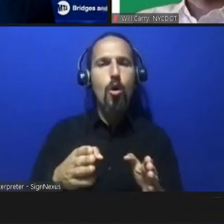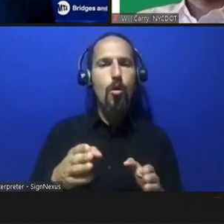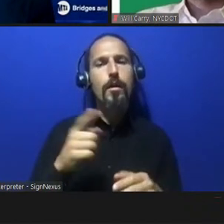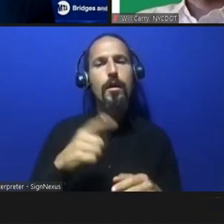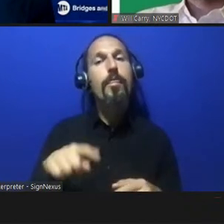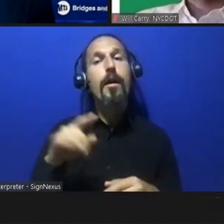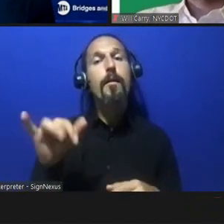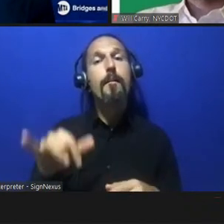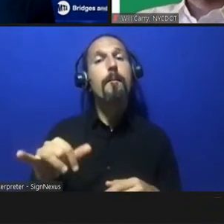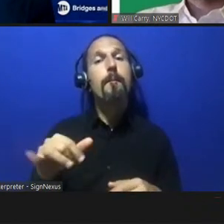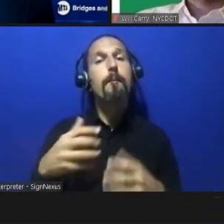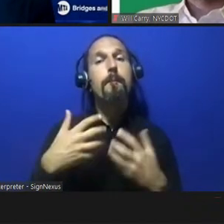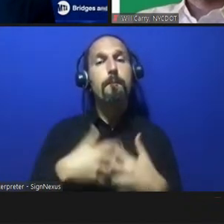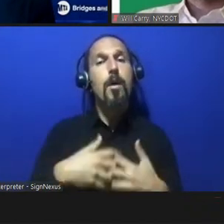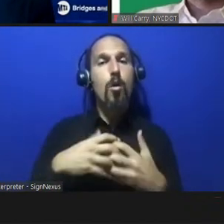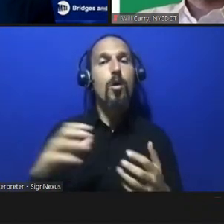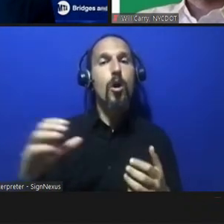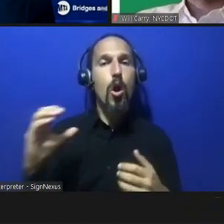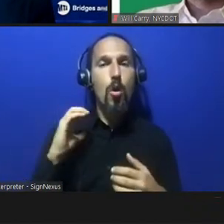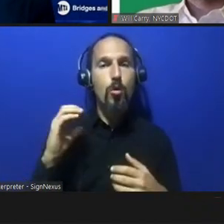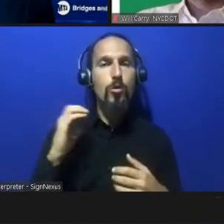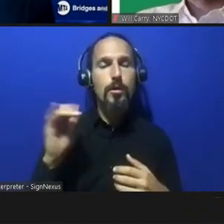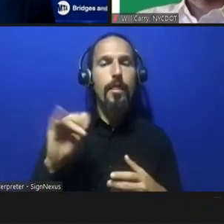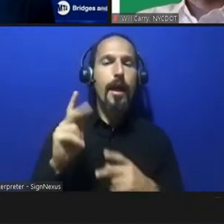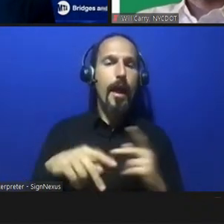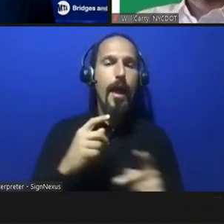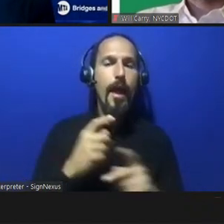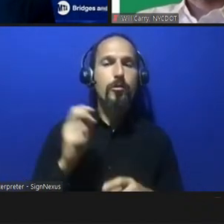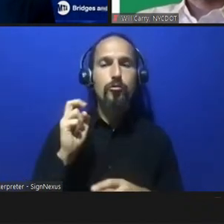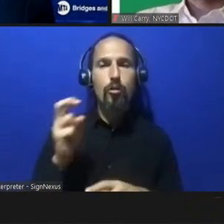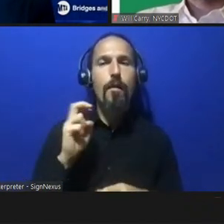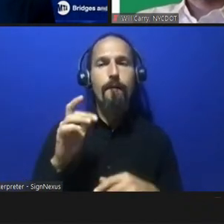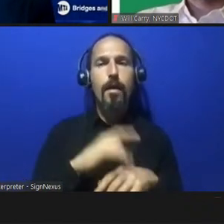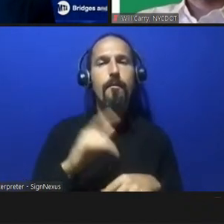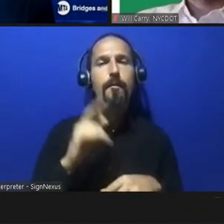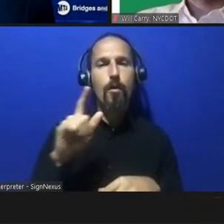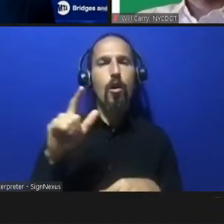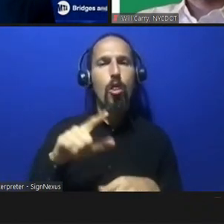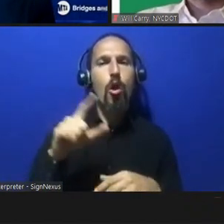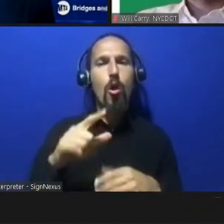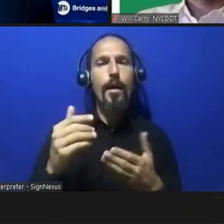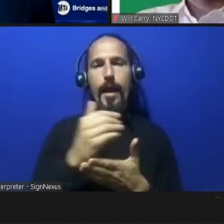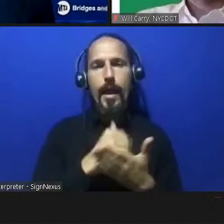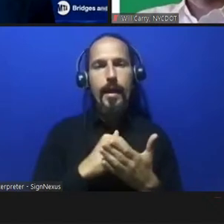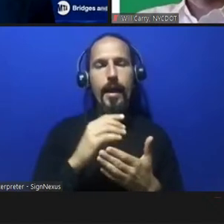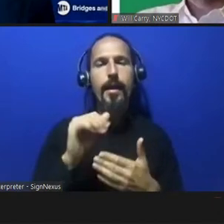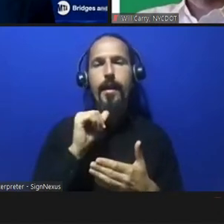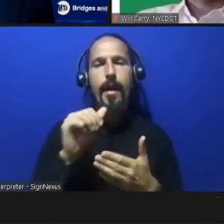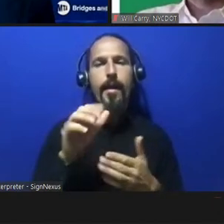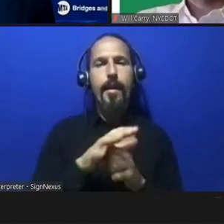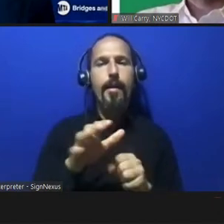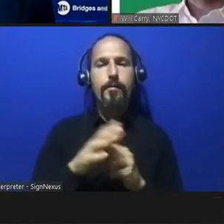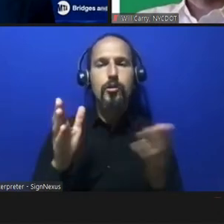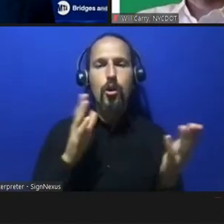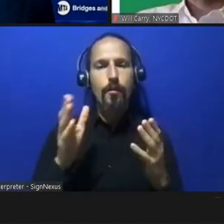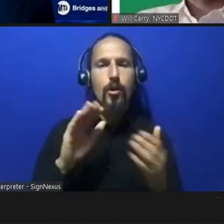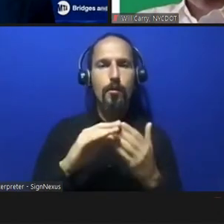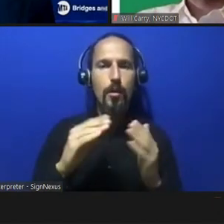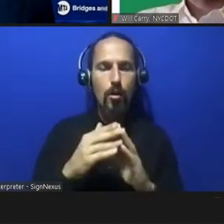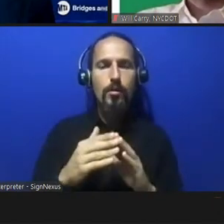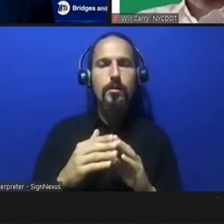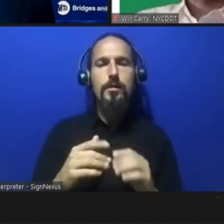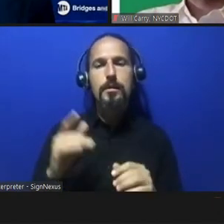coaches often are the only form of transportation available to low-income and underserved communities several options